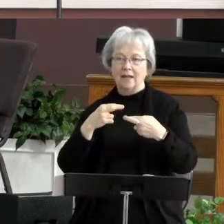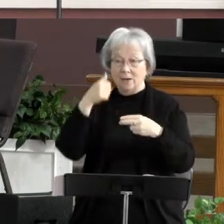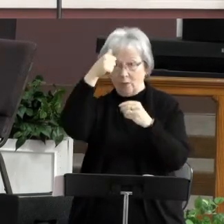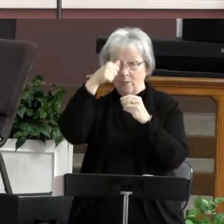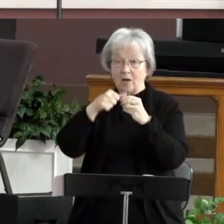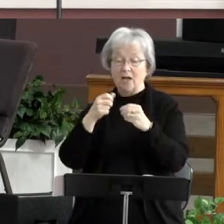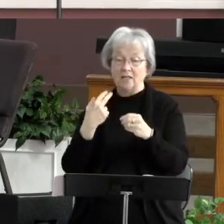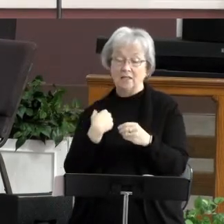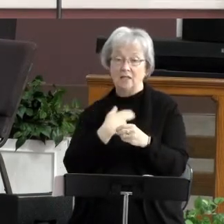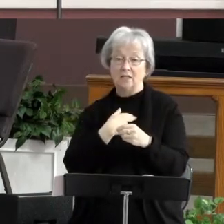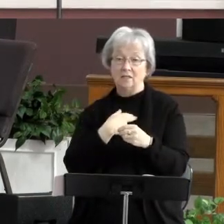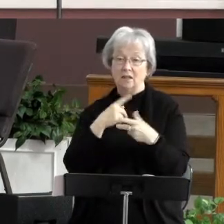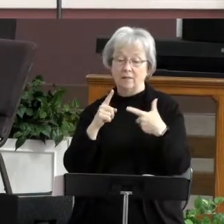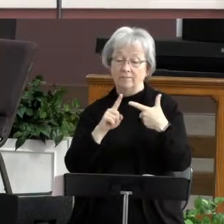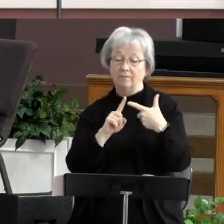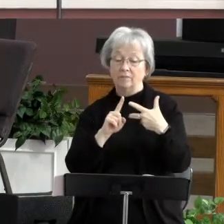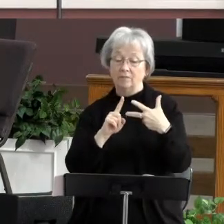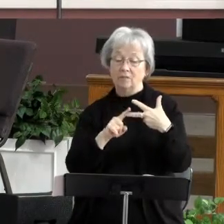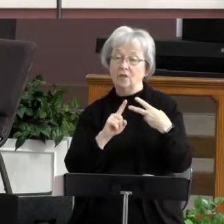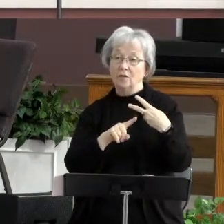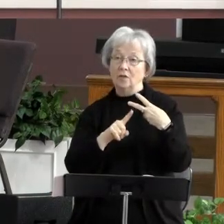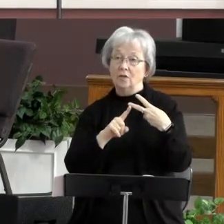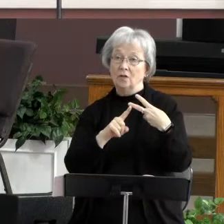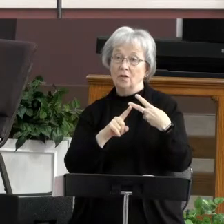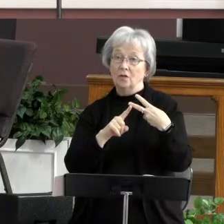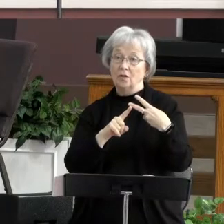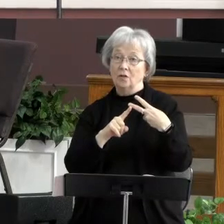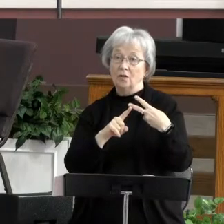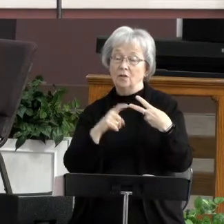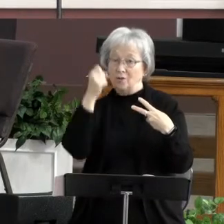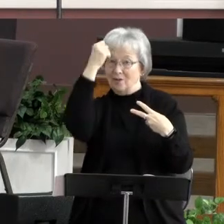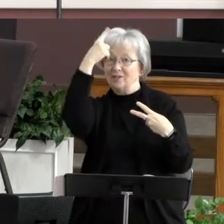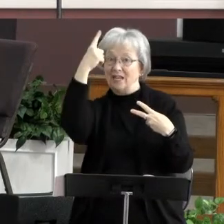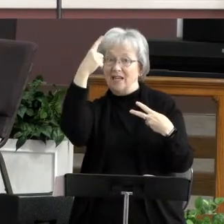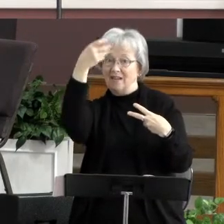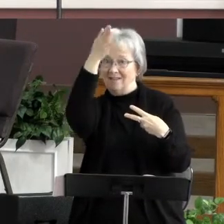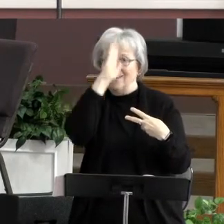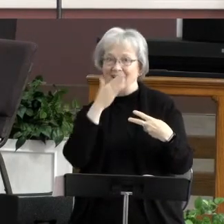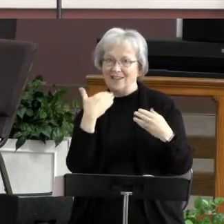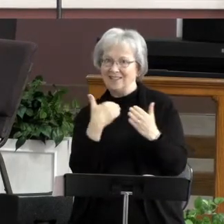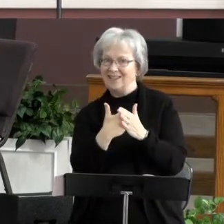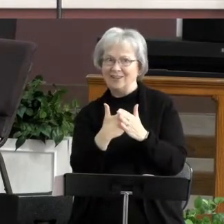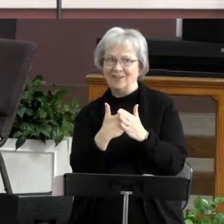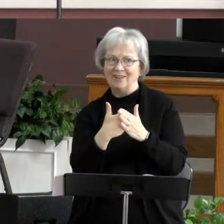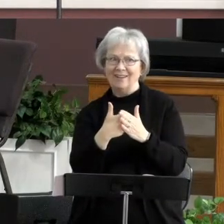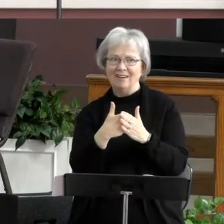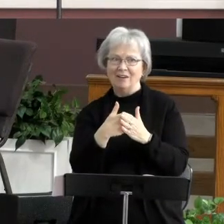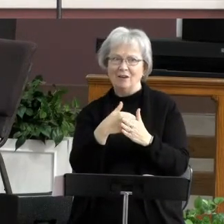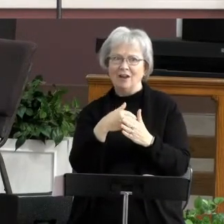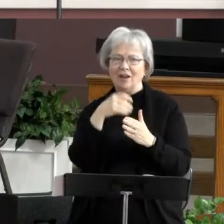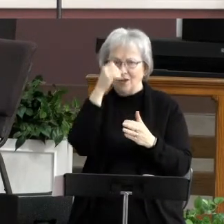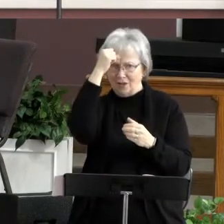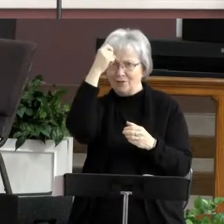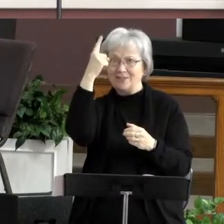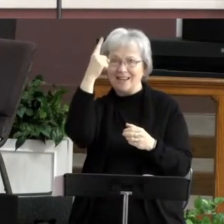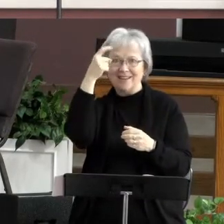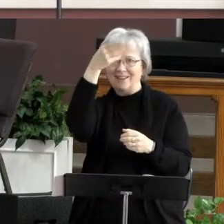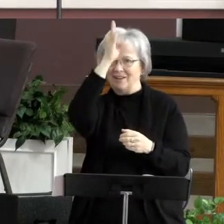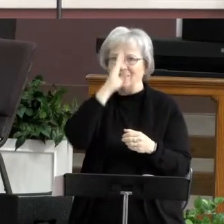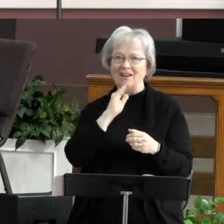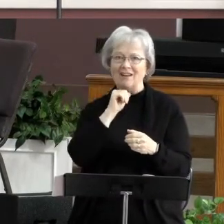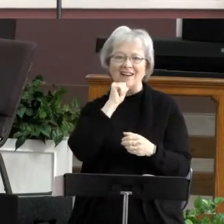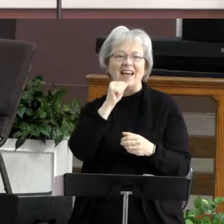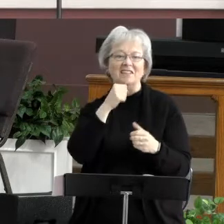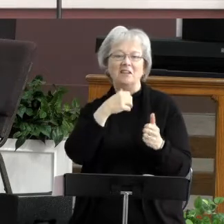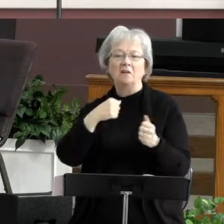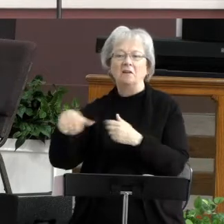is recognizing that the Lord is near. Folks, please hear this. God has not left us or forsaken us. He is right here